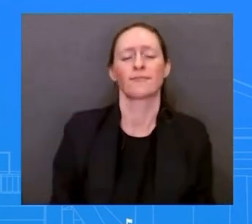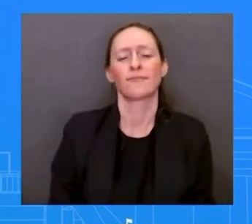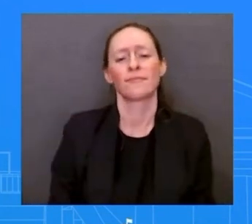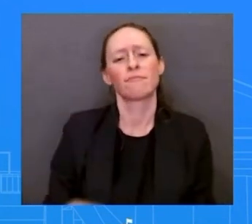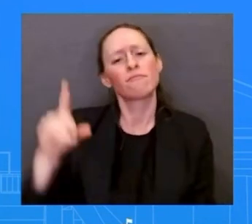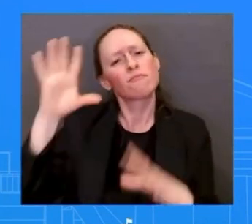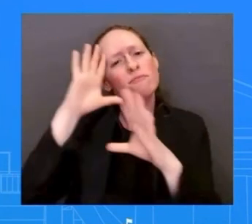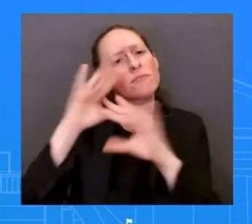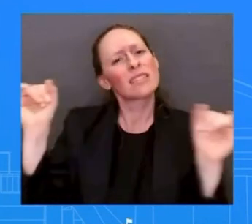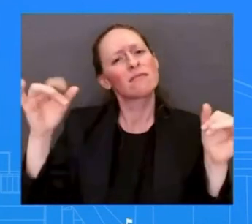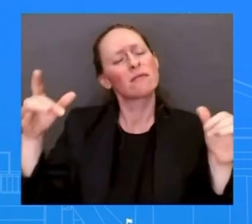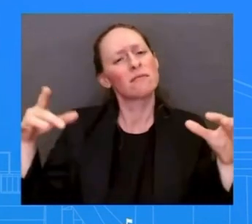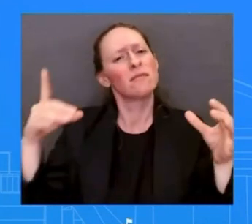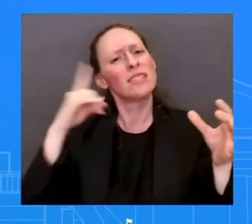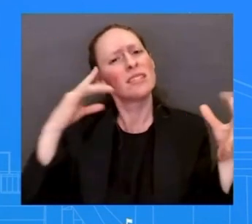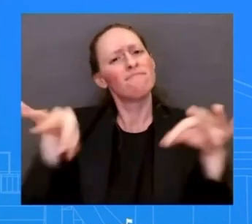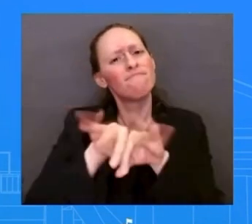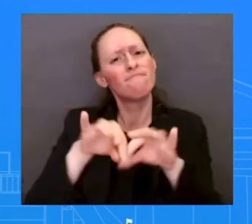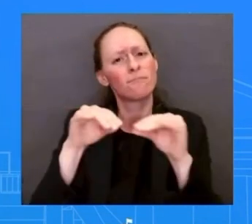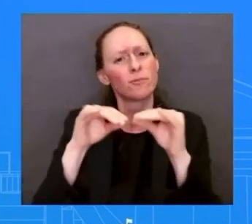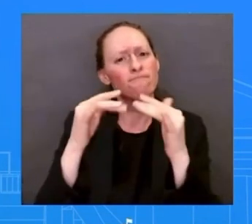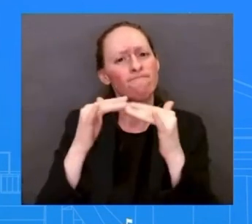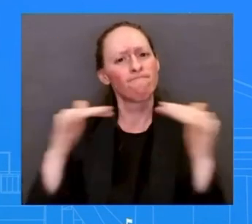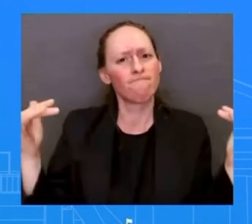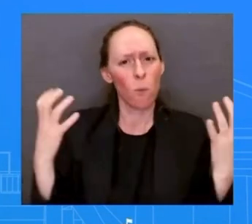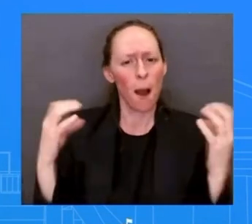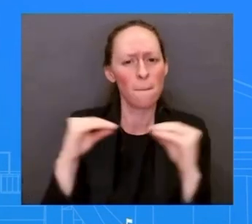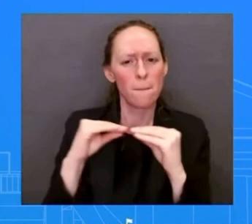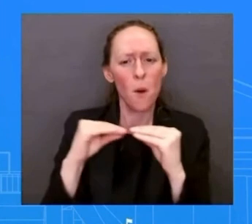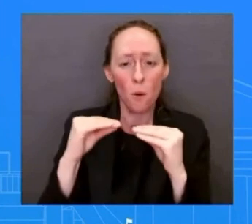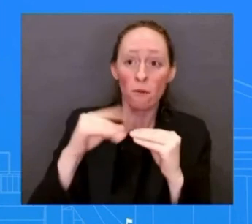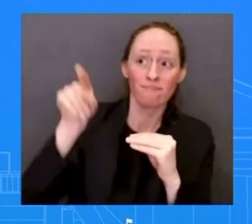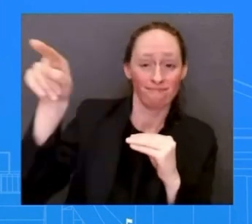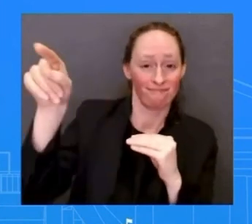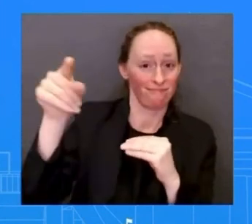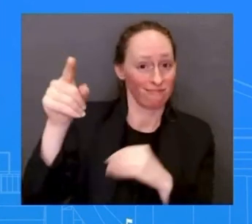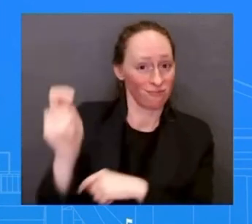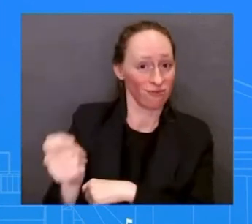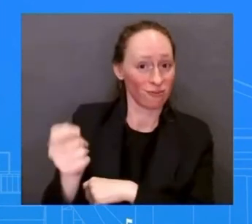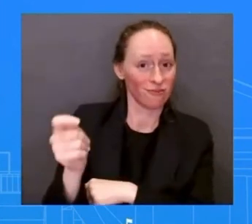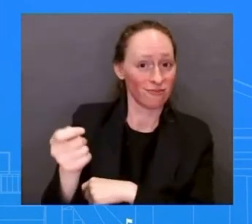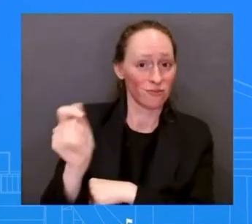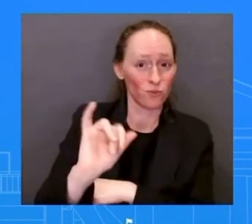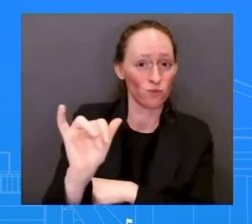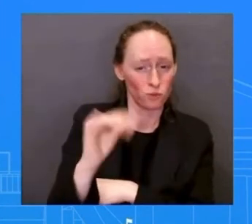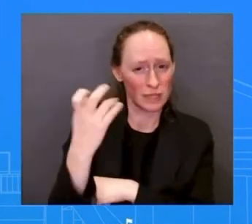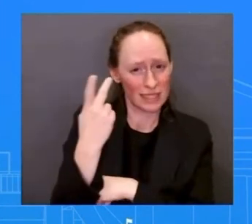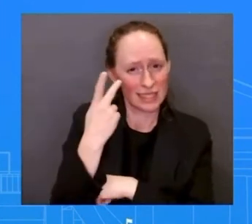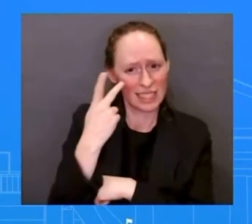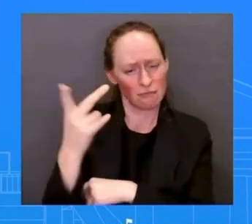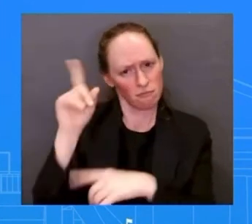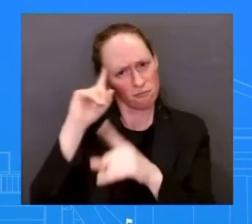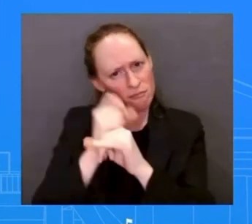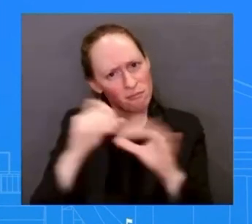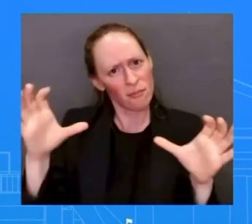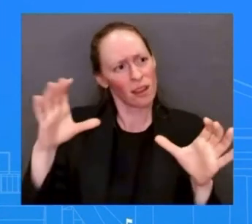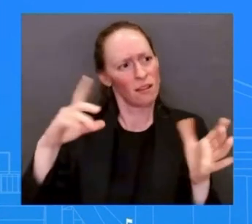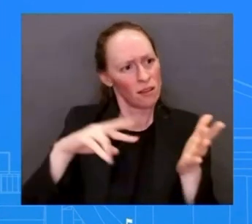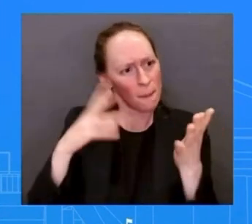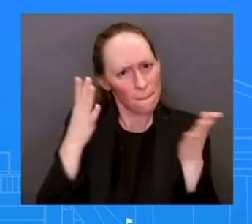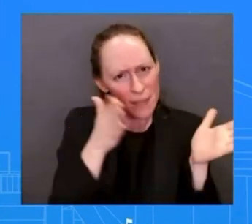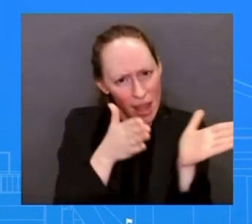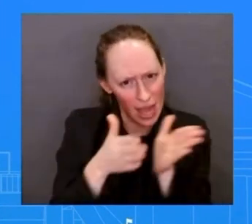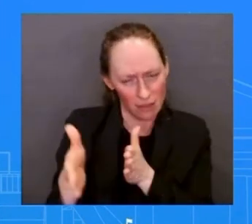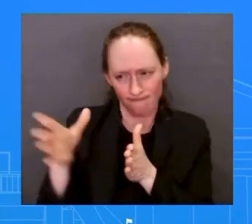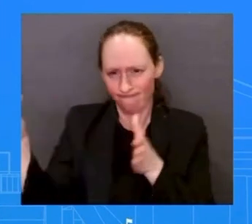what this president has done. And I think that's an action that he has been very deliberate about, very, very methodical about, so that we can have